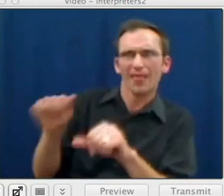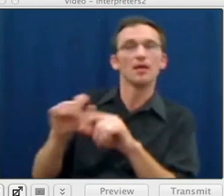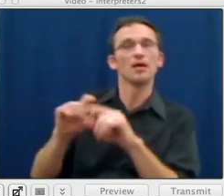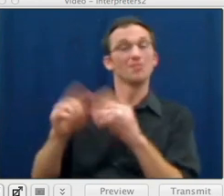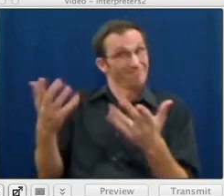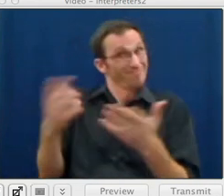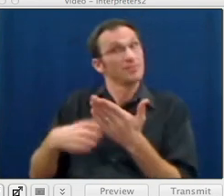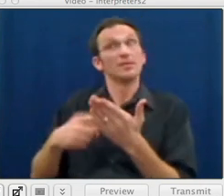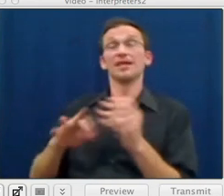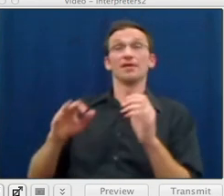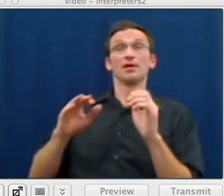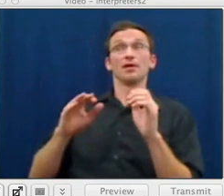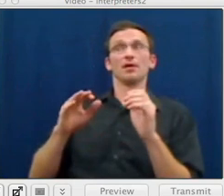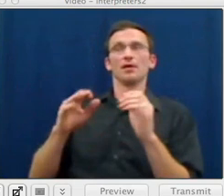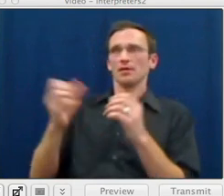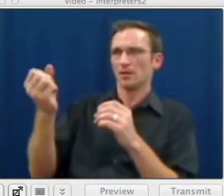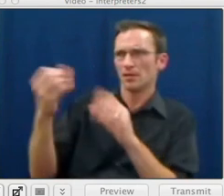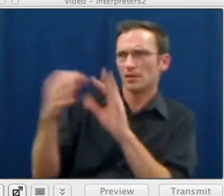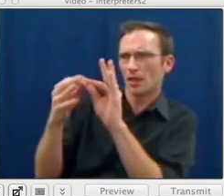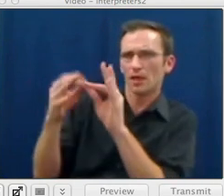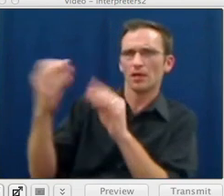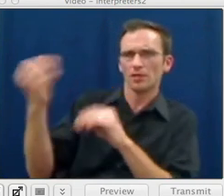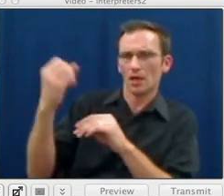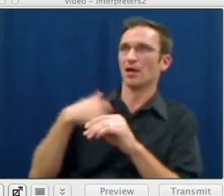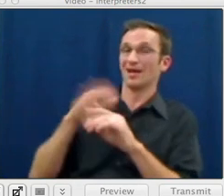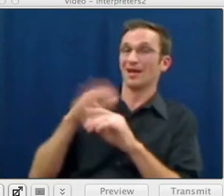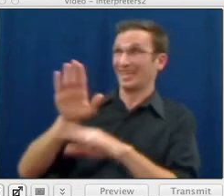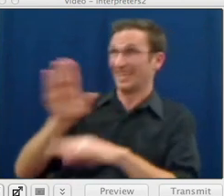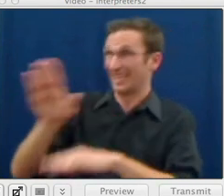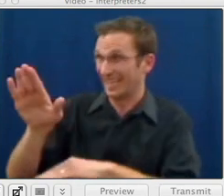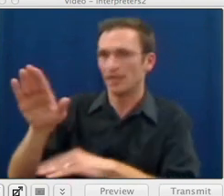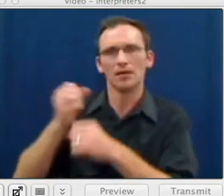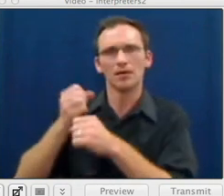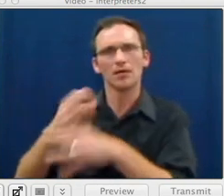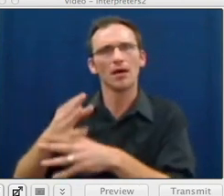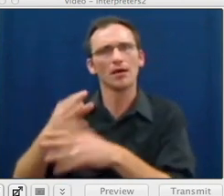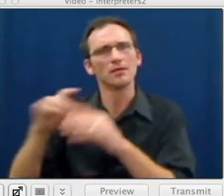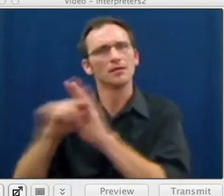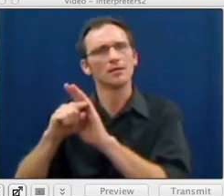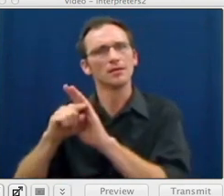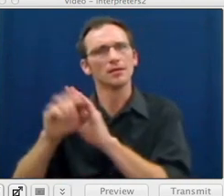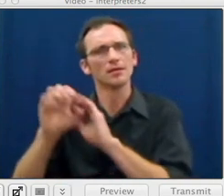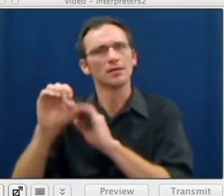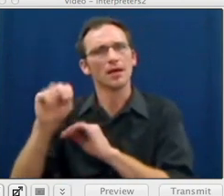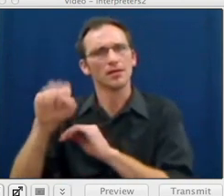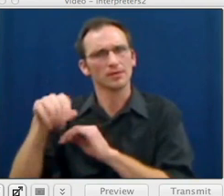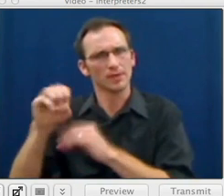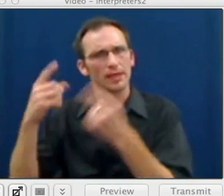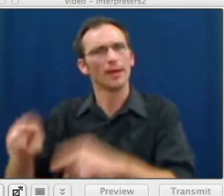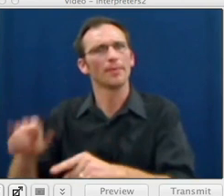you can't avoid negative consequences in interpreting decisions.